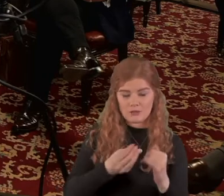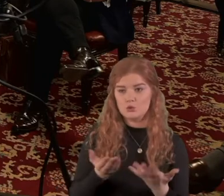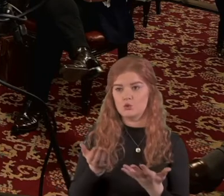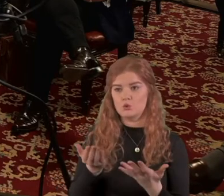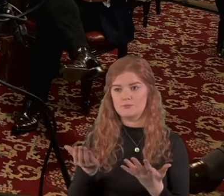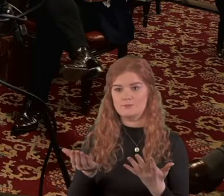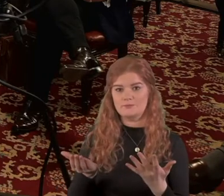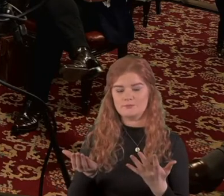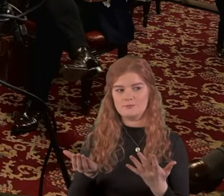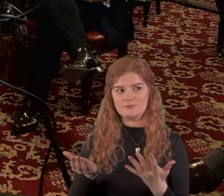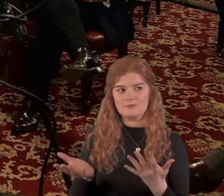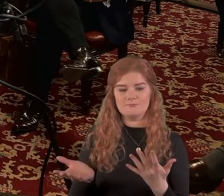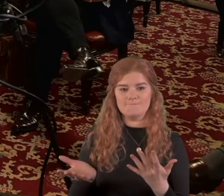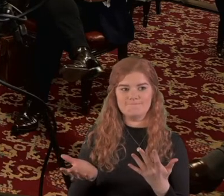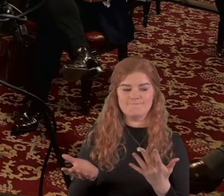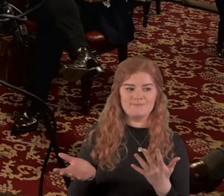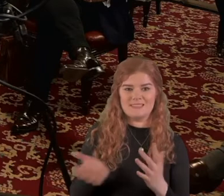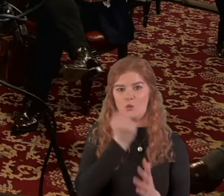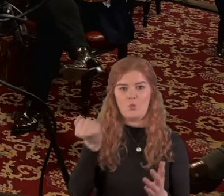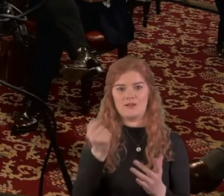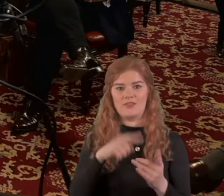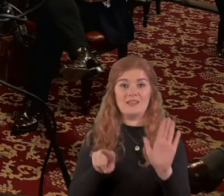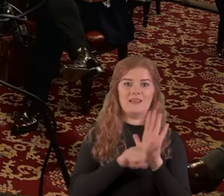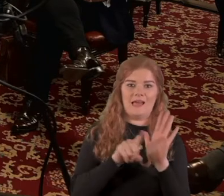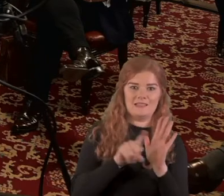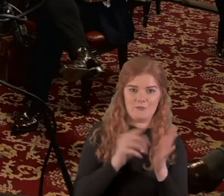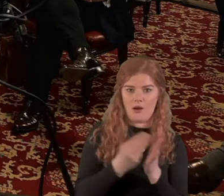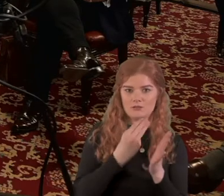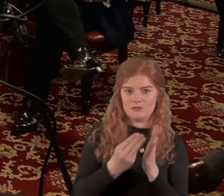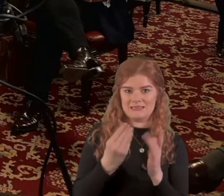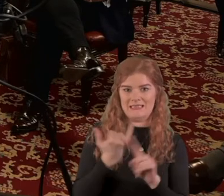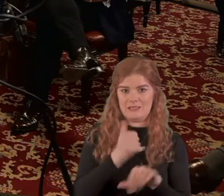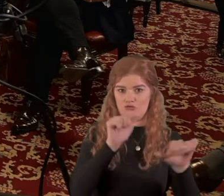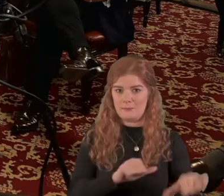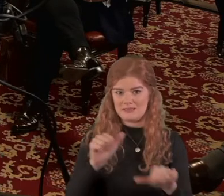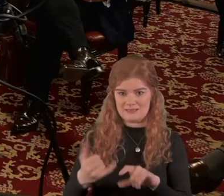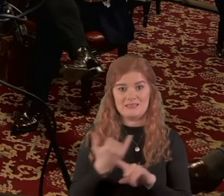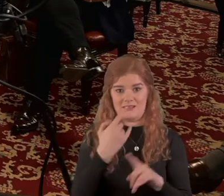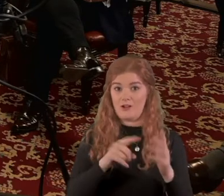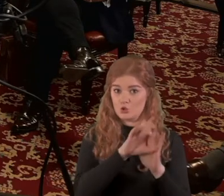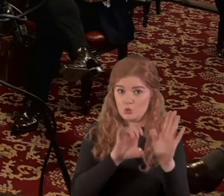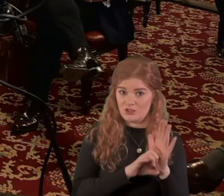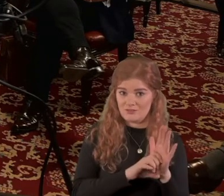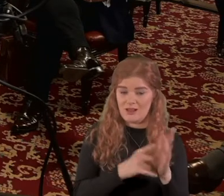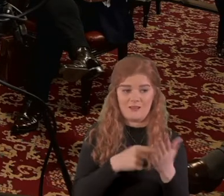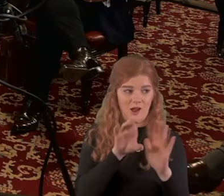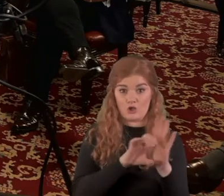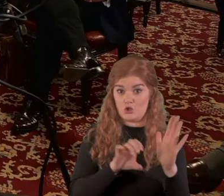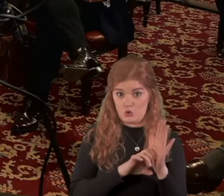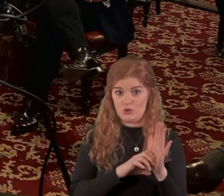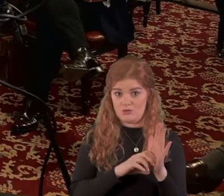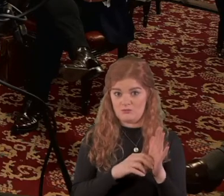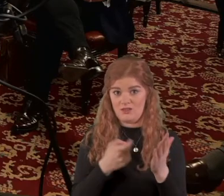the sting out of some aspects of the settlement in the constitution. And the constitution which